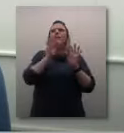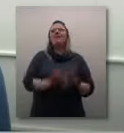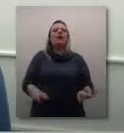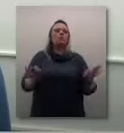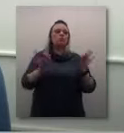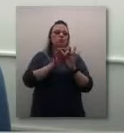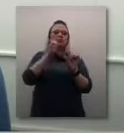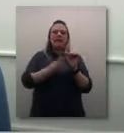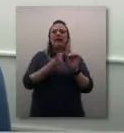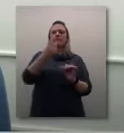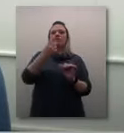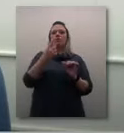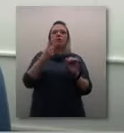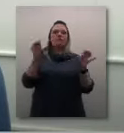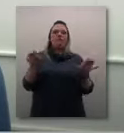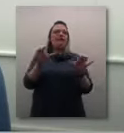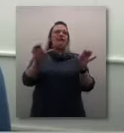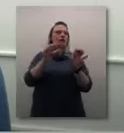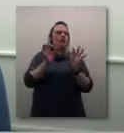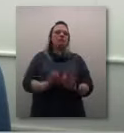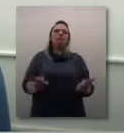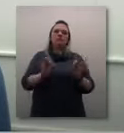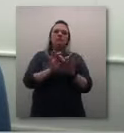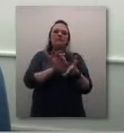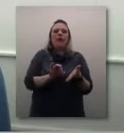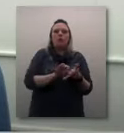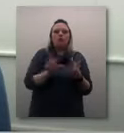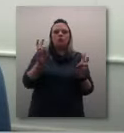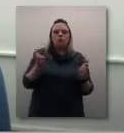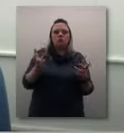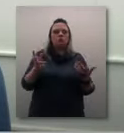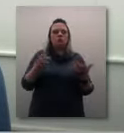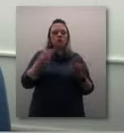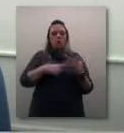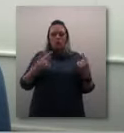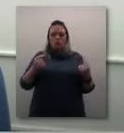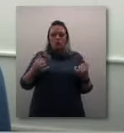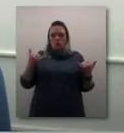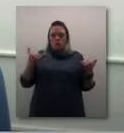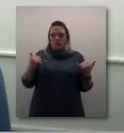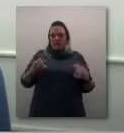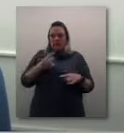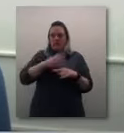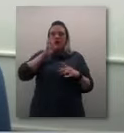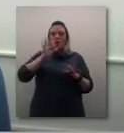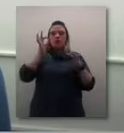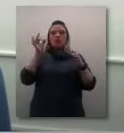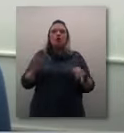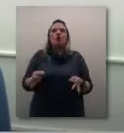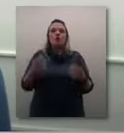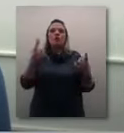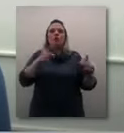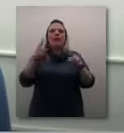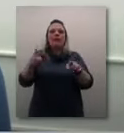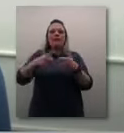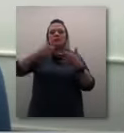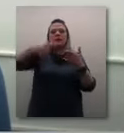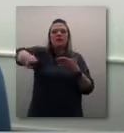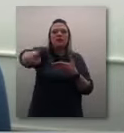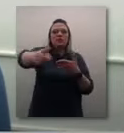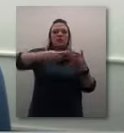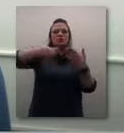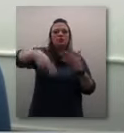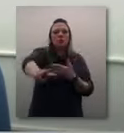everybody's action counts, and what we do today will determine where we are a week from now in terms of our peak